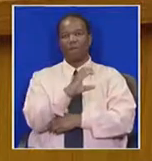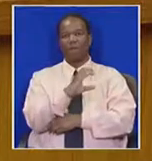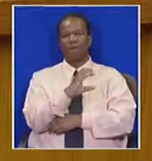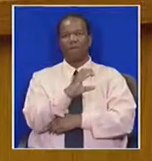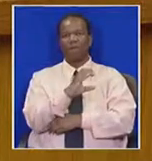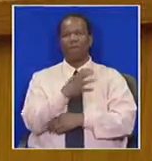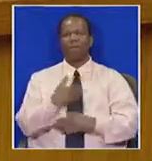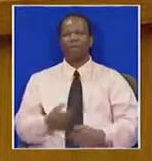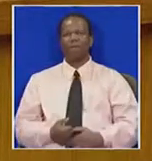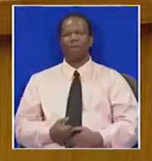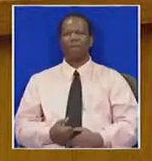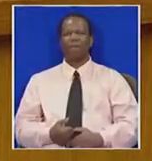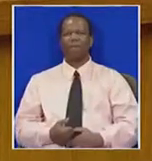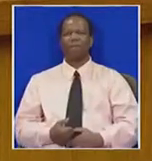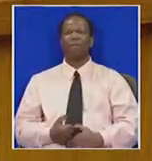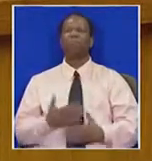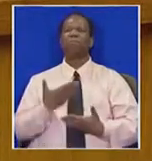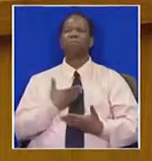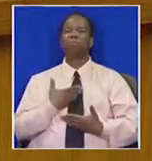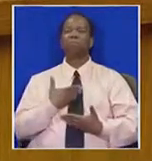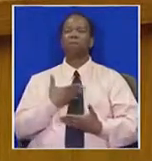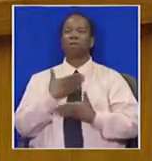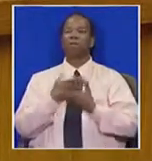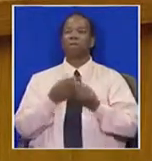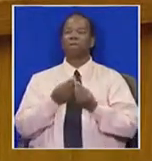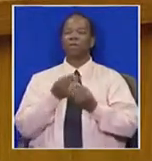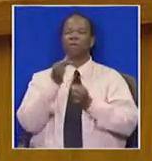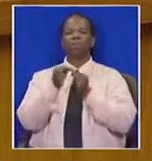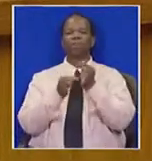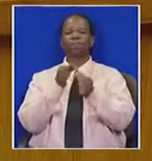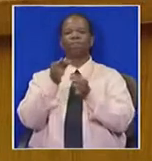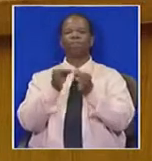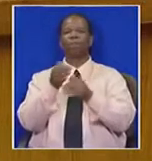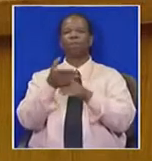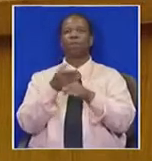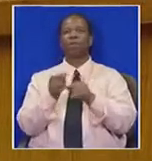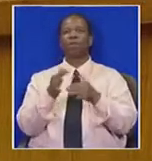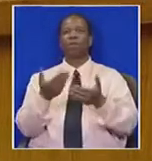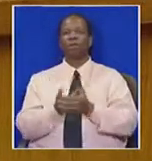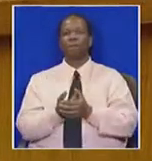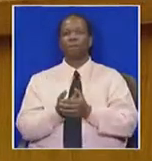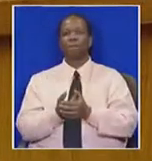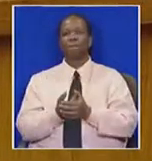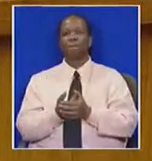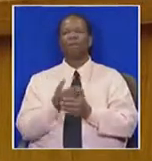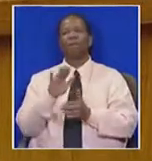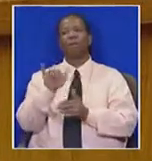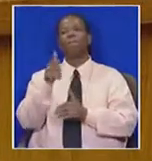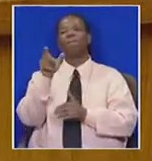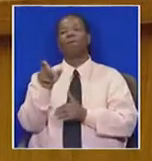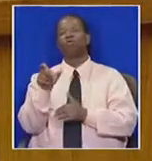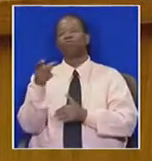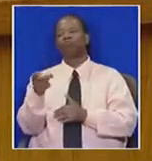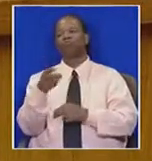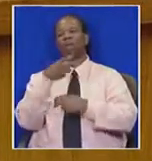iets verduidelik voor ek begin, dat Pieter Ndoro is op verlof, is nie